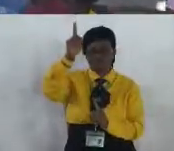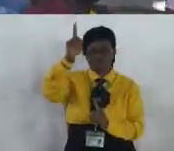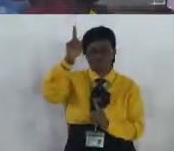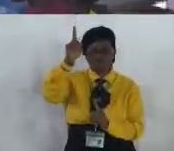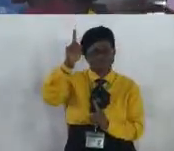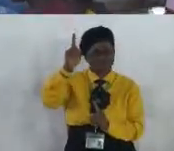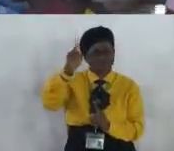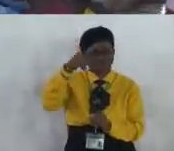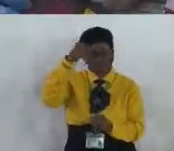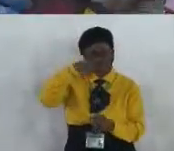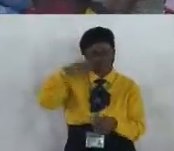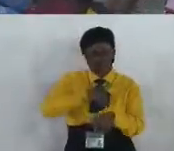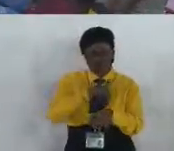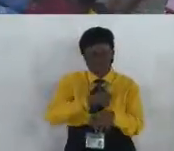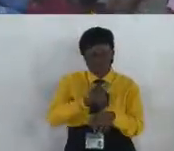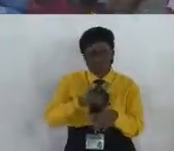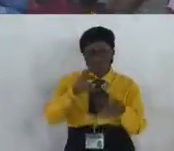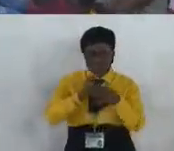Wisdom belongs to you.